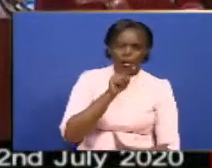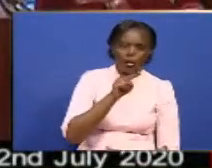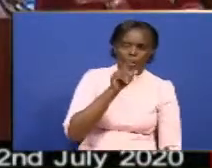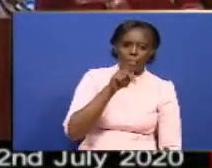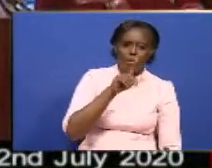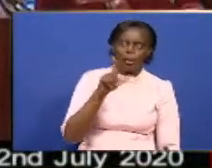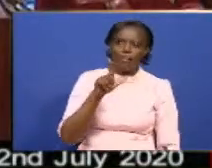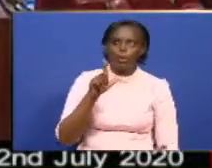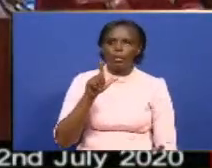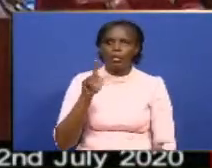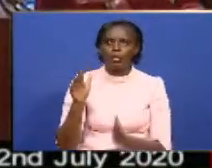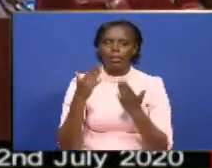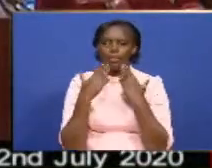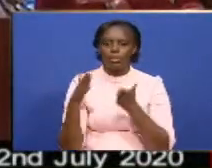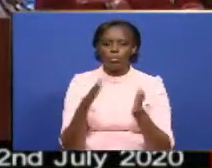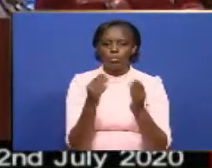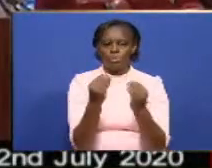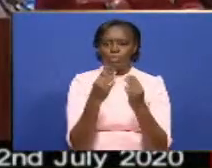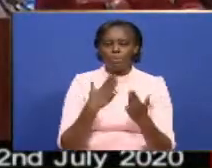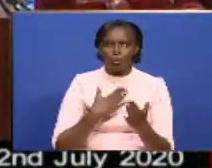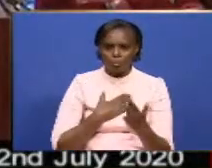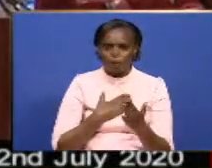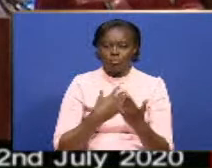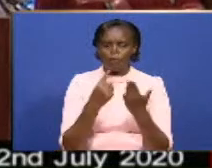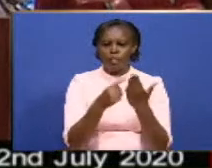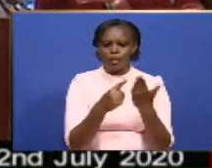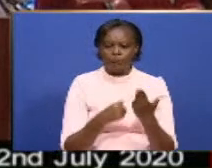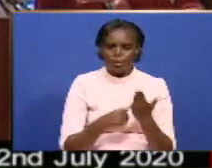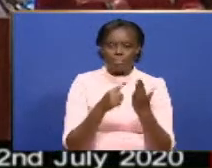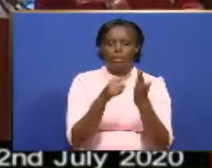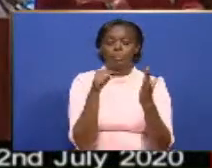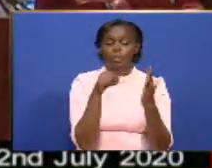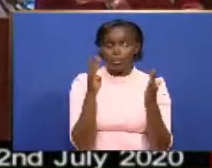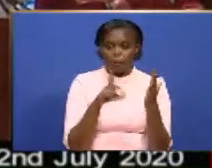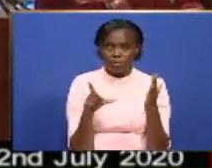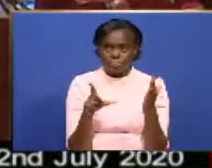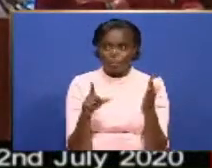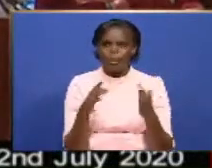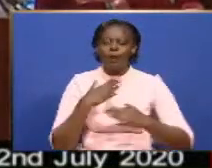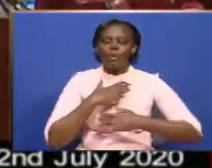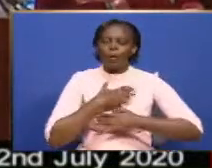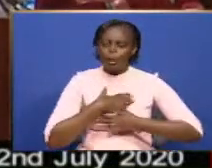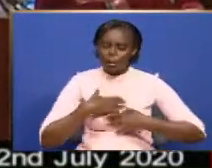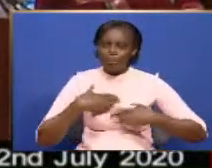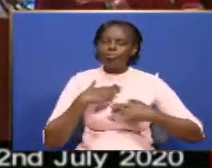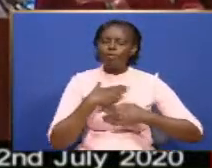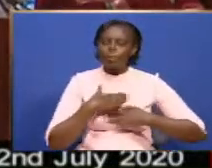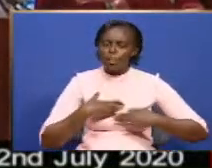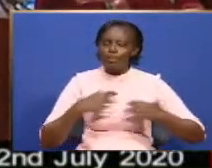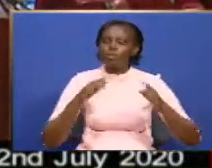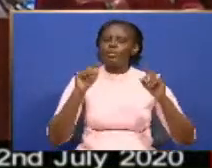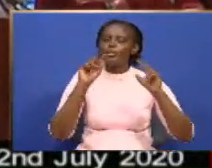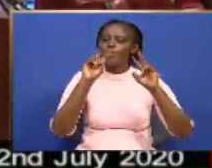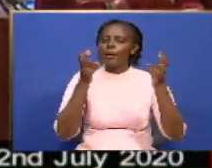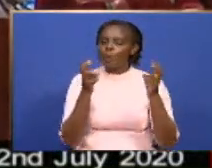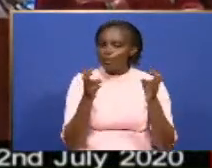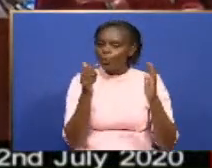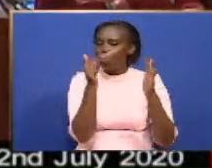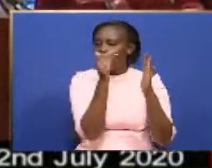me the opportunity to discuss this. Madam Speaker, the issue of refugees is a